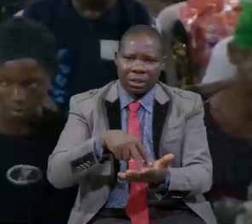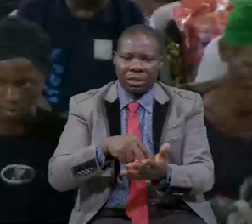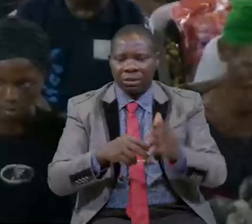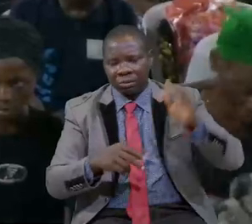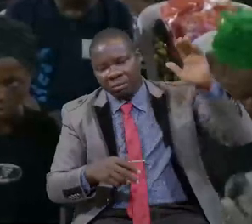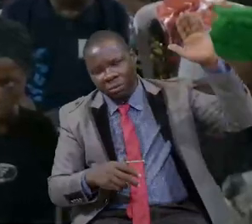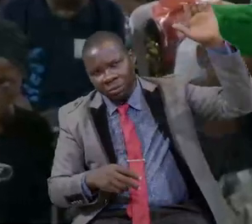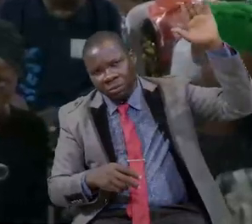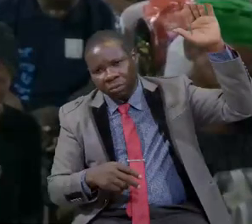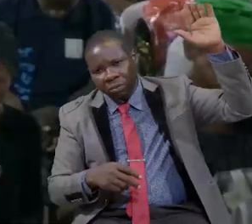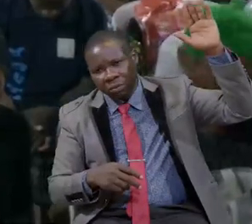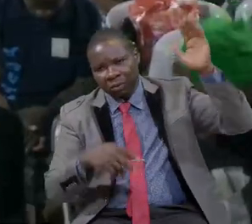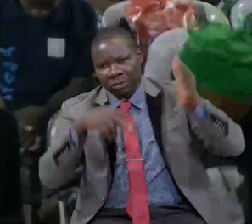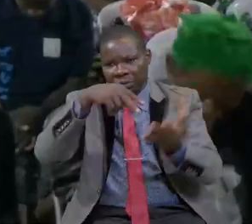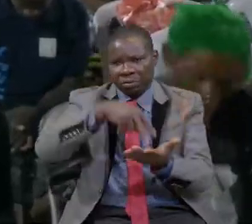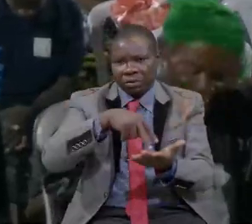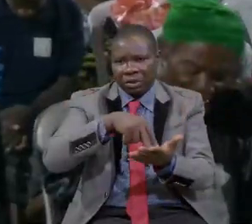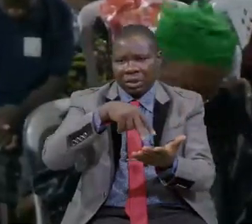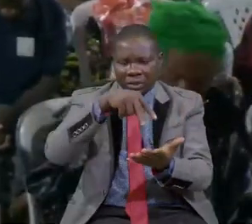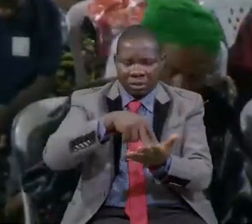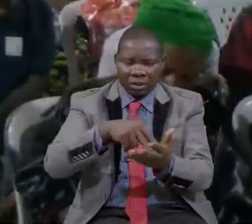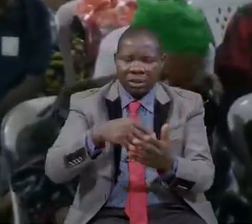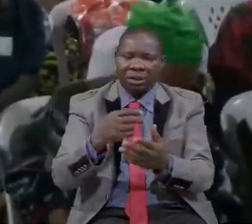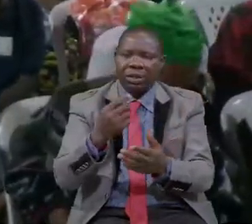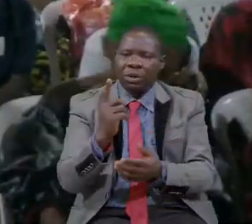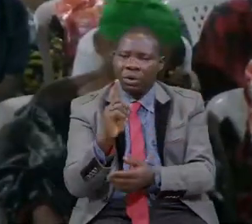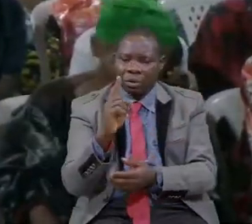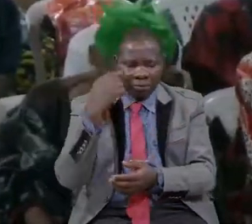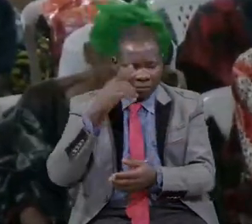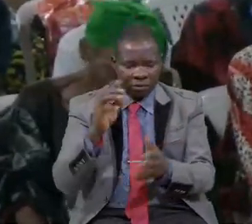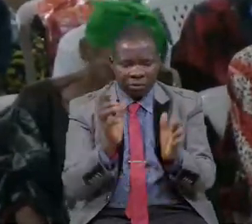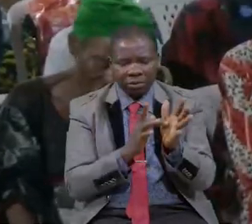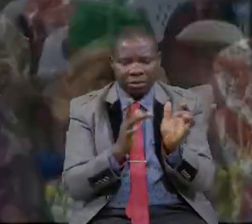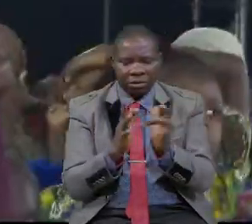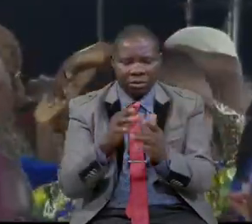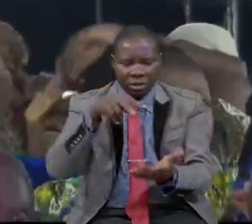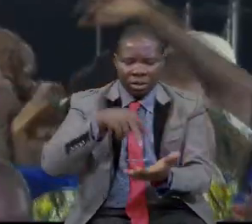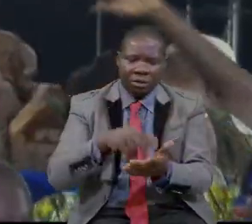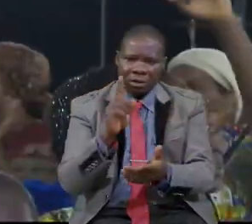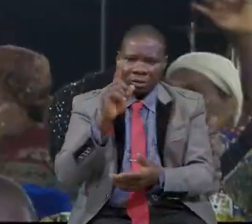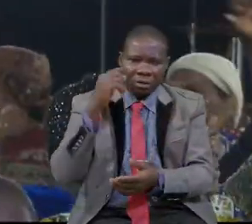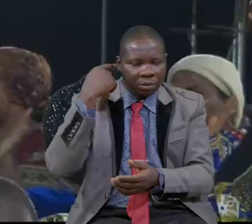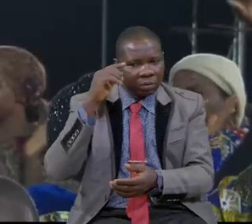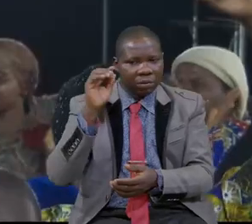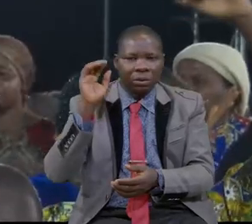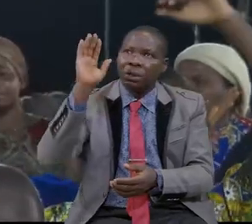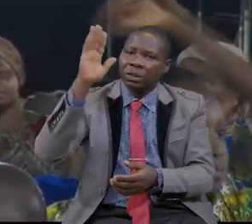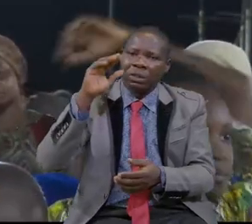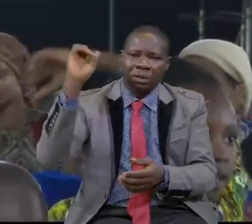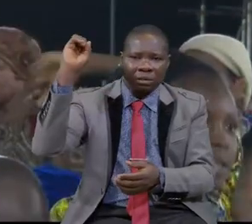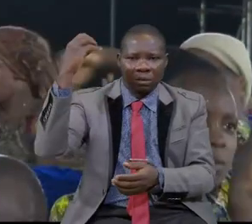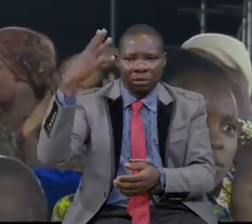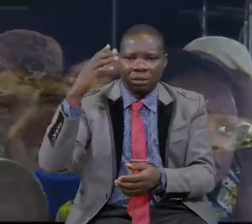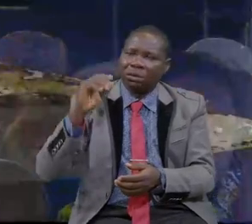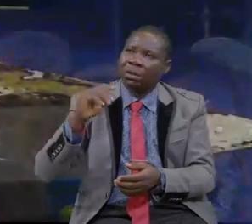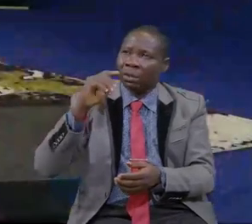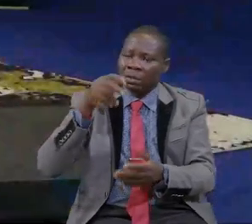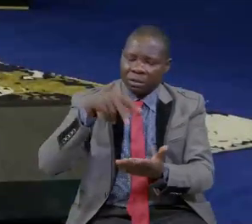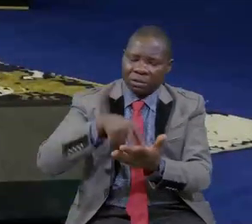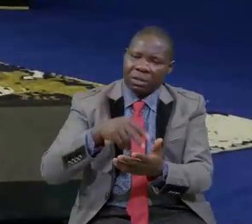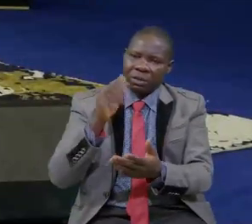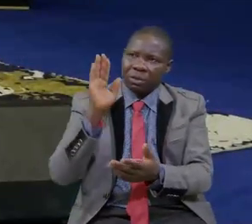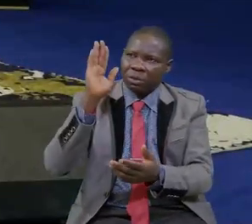for Jesus. Standing up for his grace. Standing up in faith,